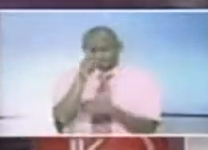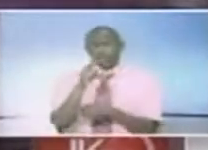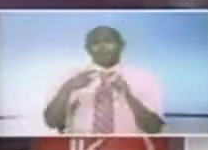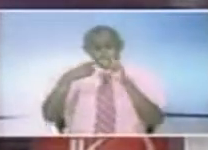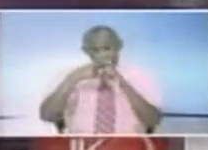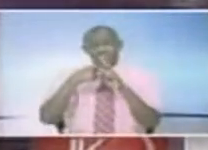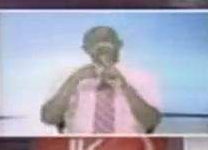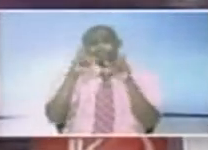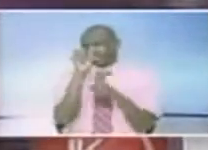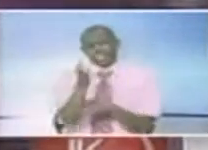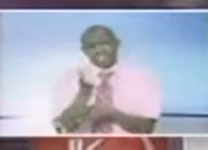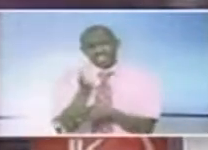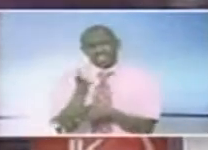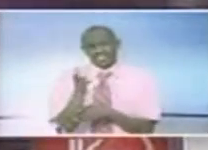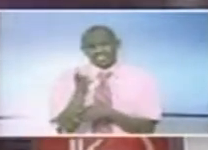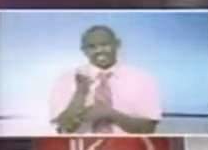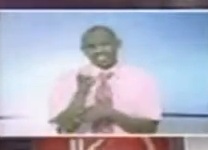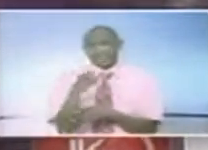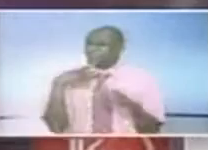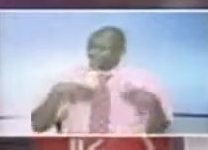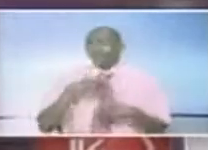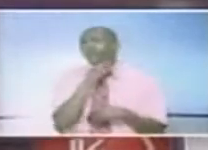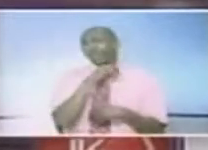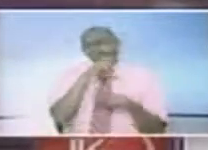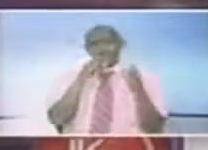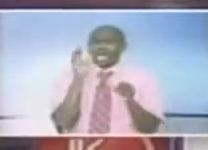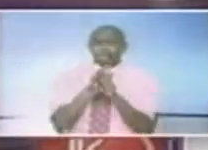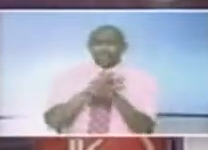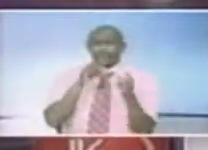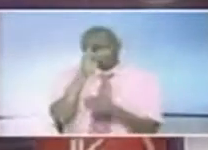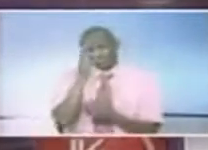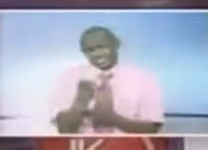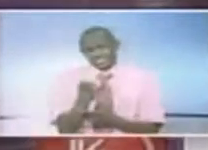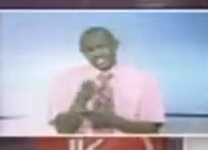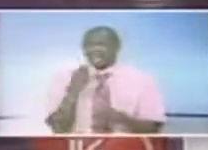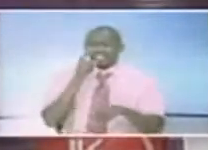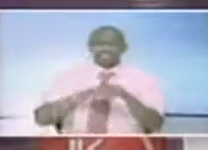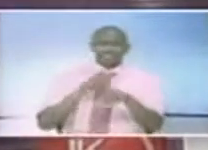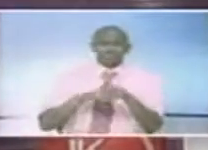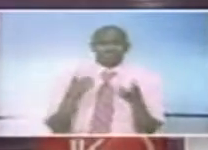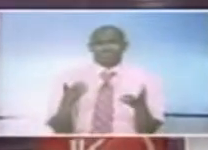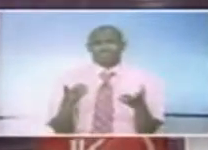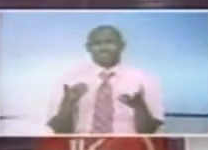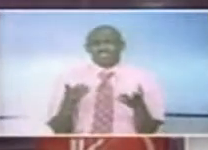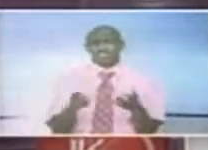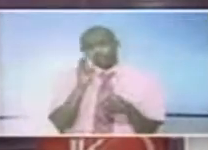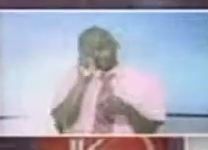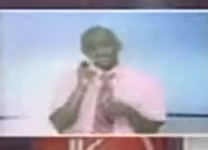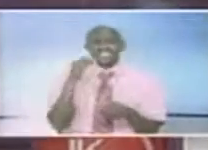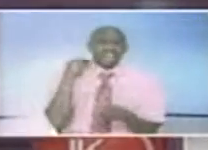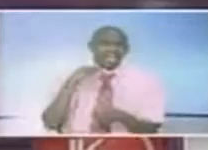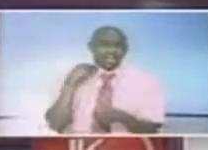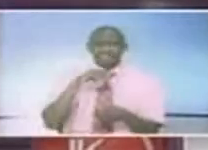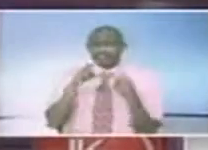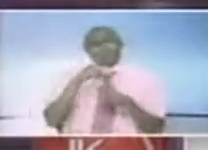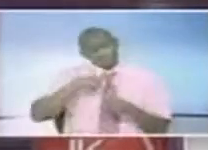positive picture, because we complain a lot. Yes. Sometimes, and sometimes watching crime, it's all